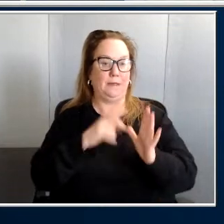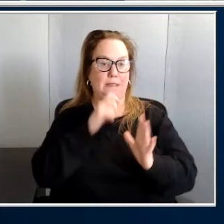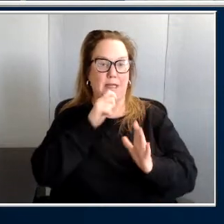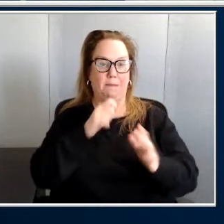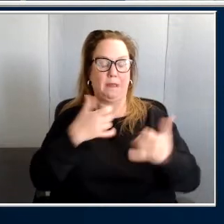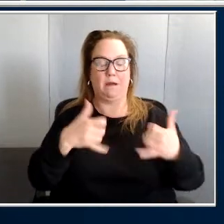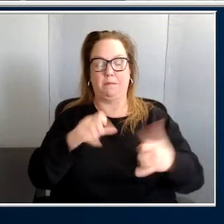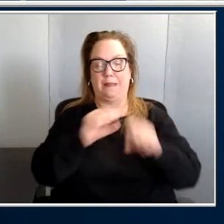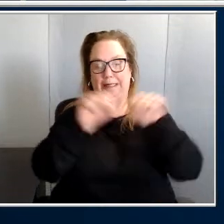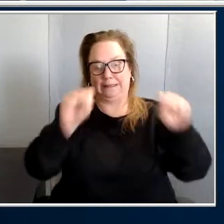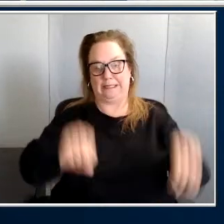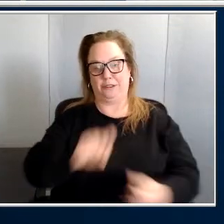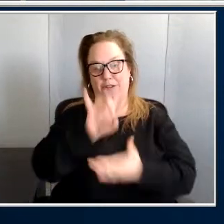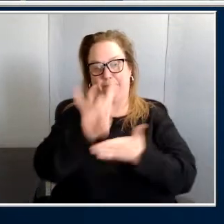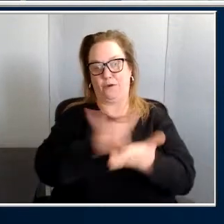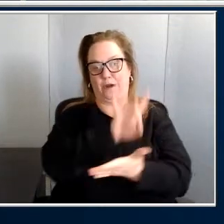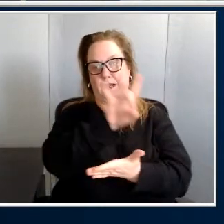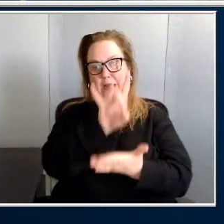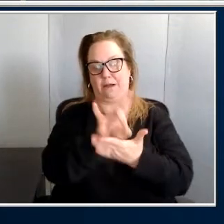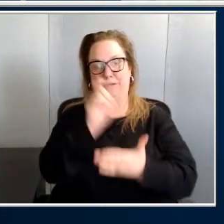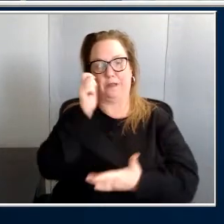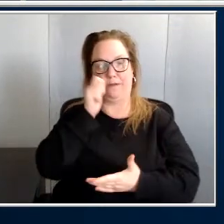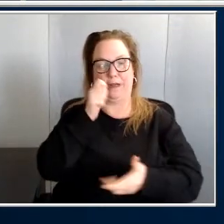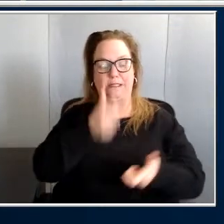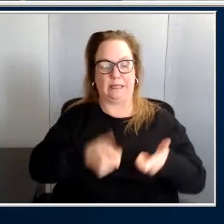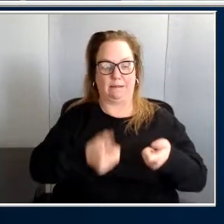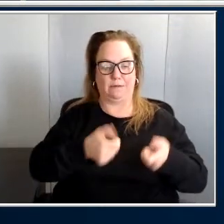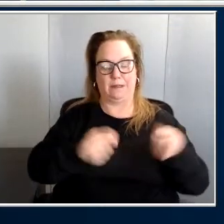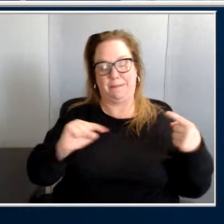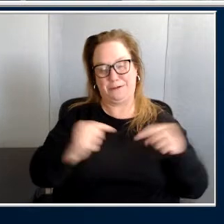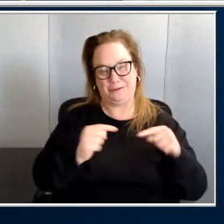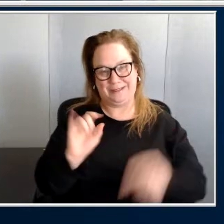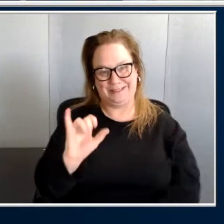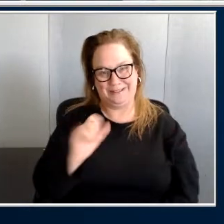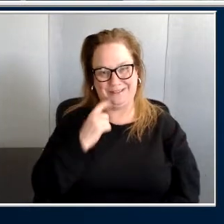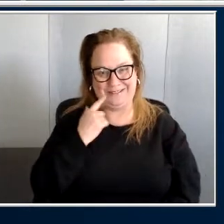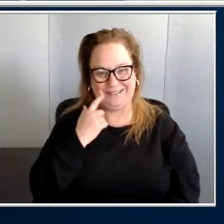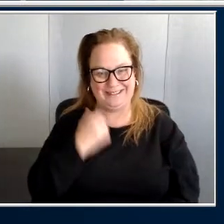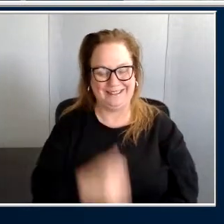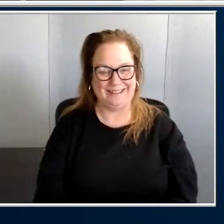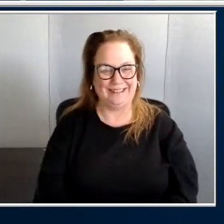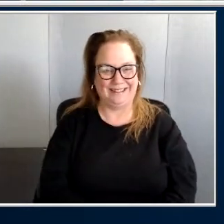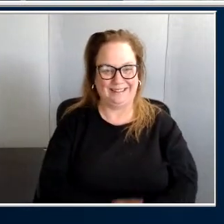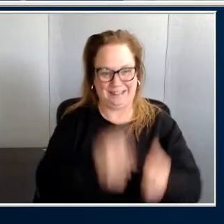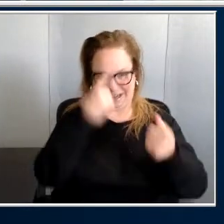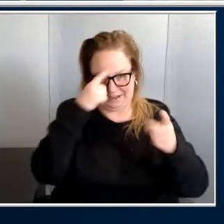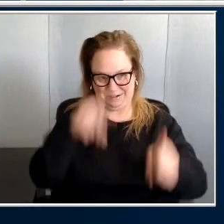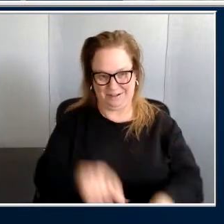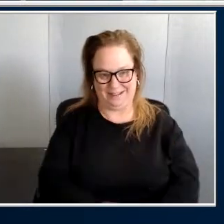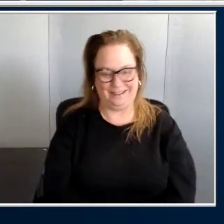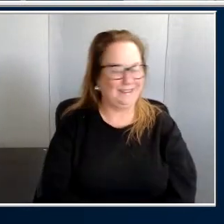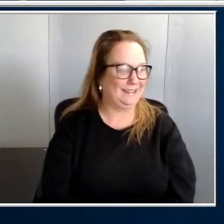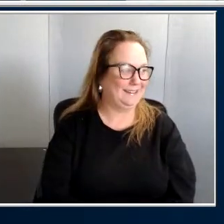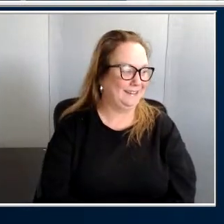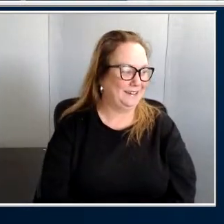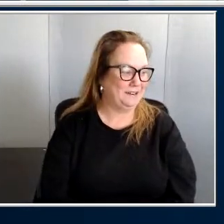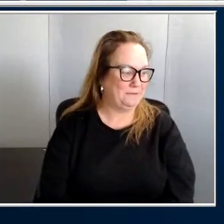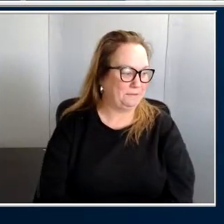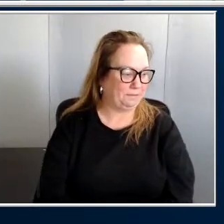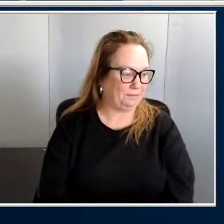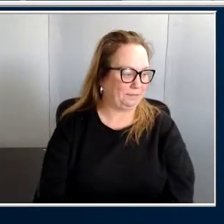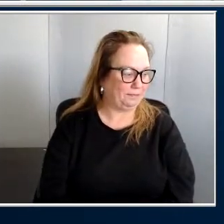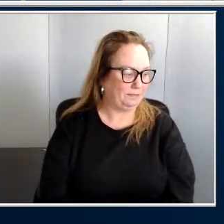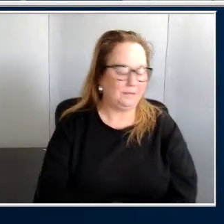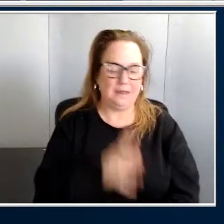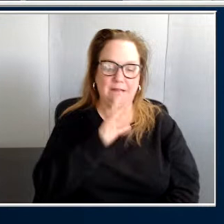8 hours a day as well. Get those thumb injuries. I agree. So let's talk